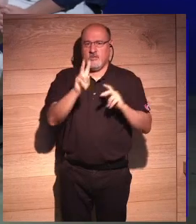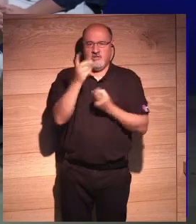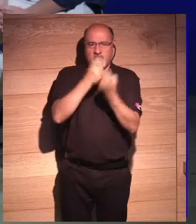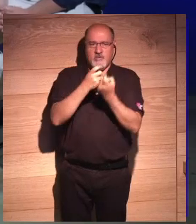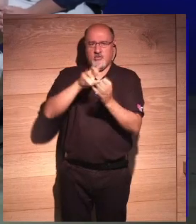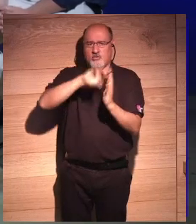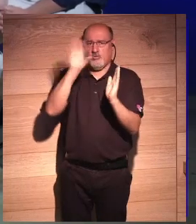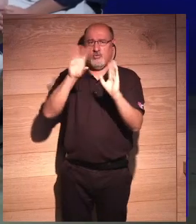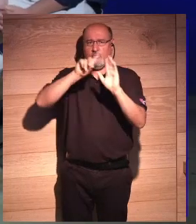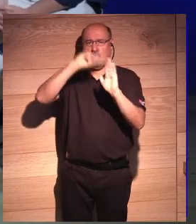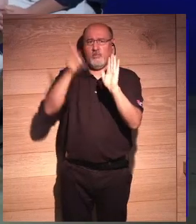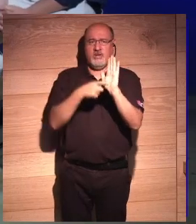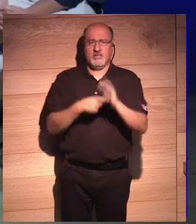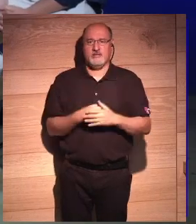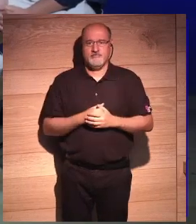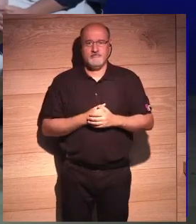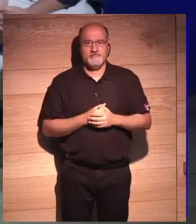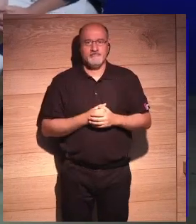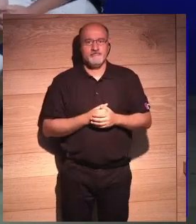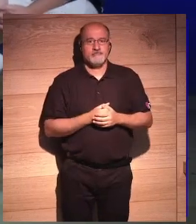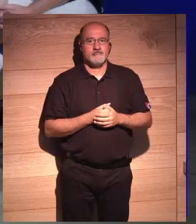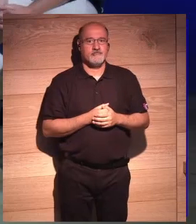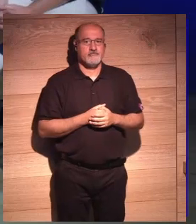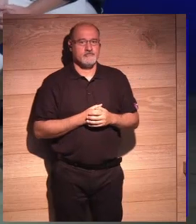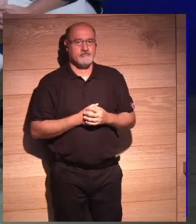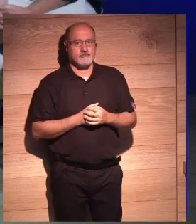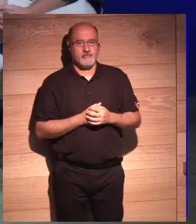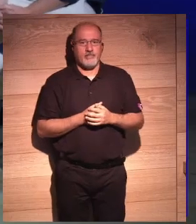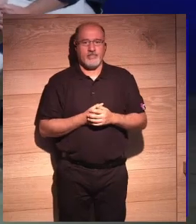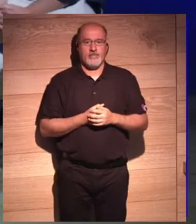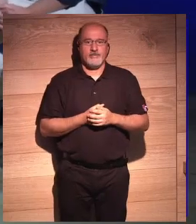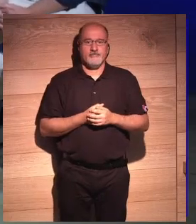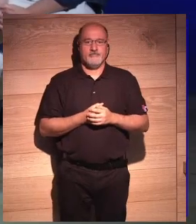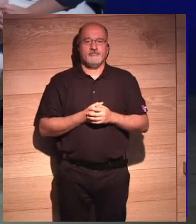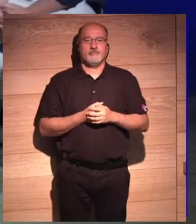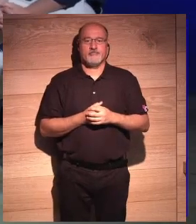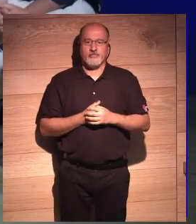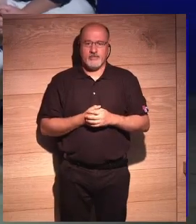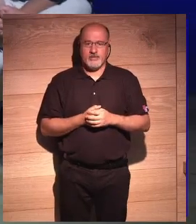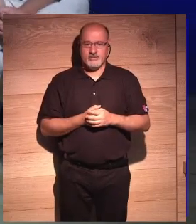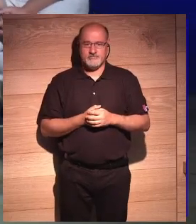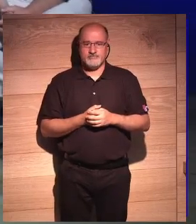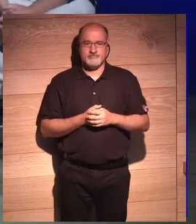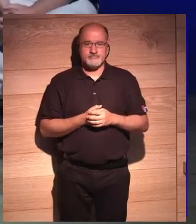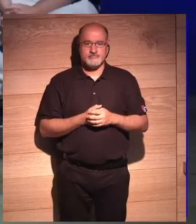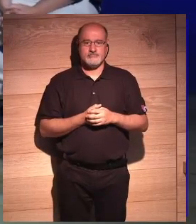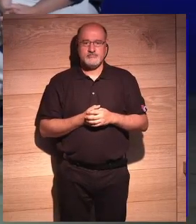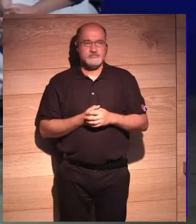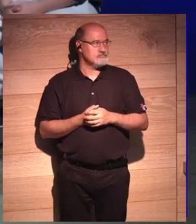they want you to look at. You can look wherever you want. So is there any questions? So can you pass the mic,